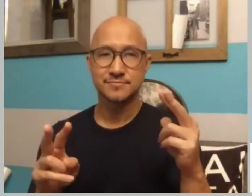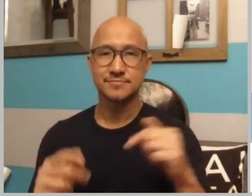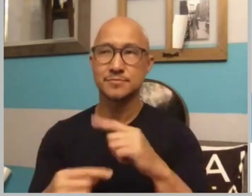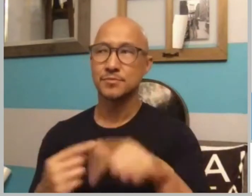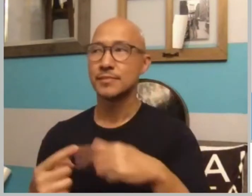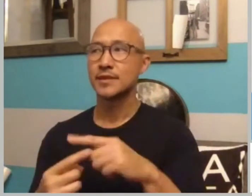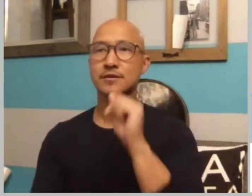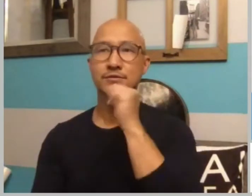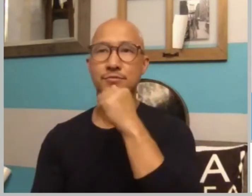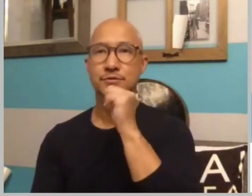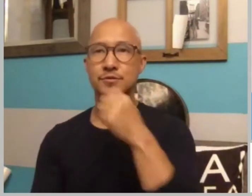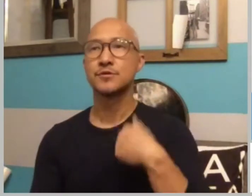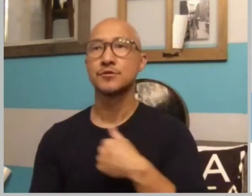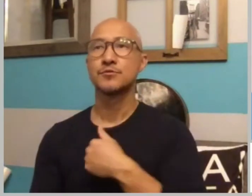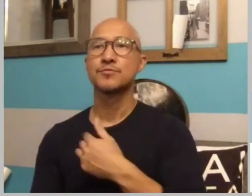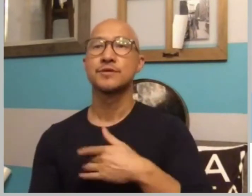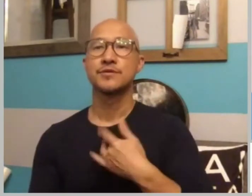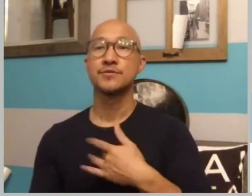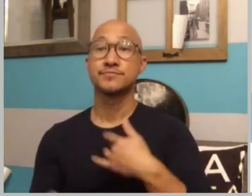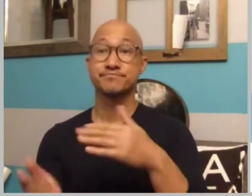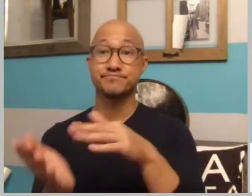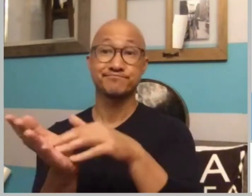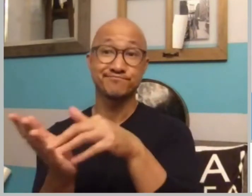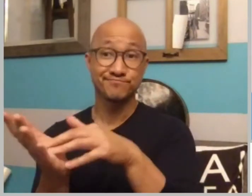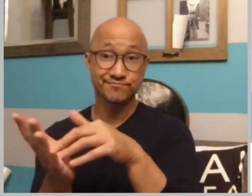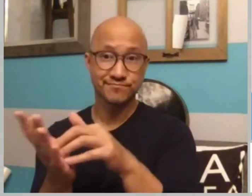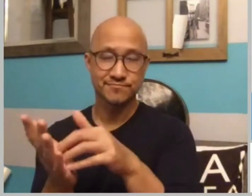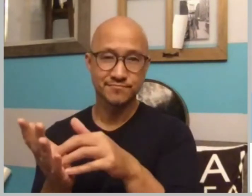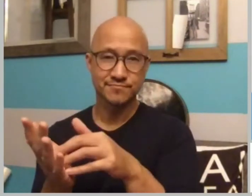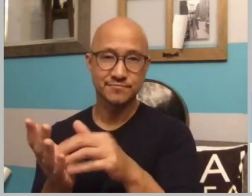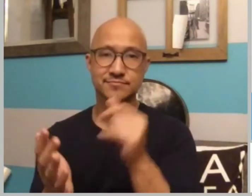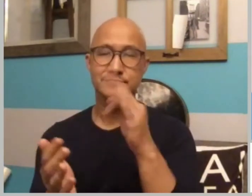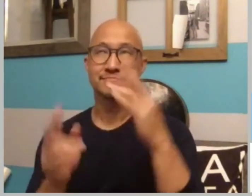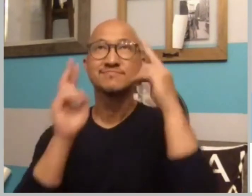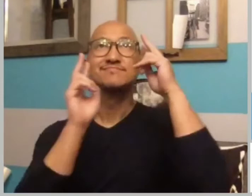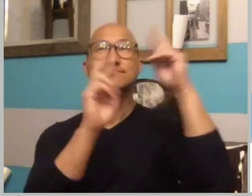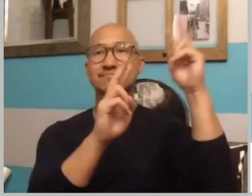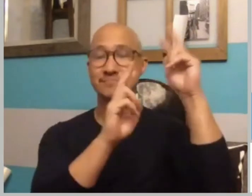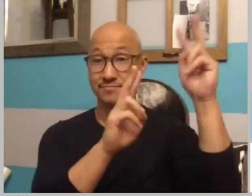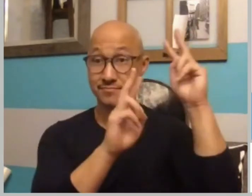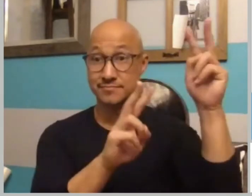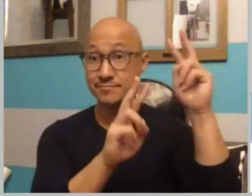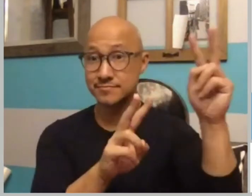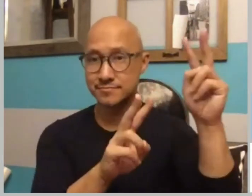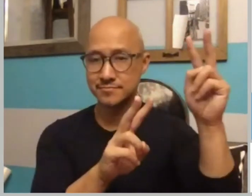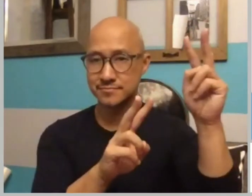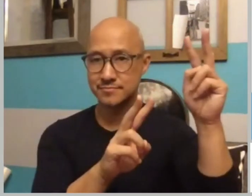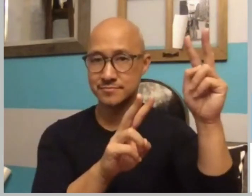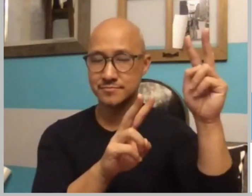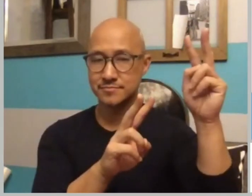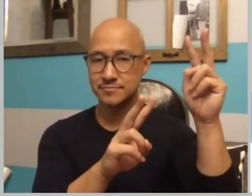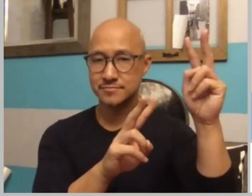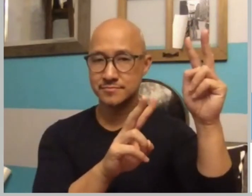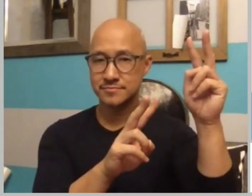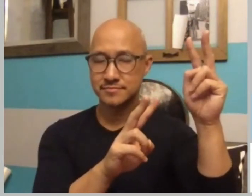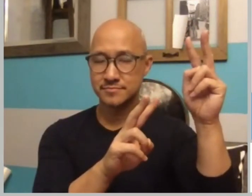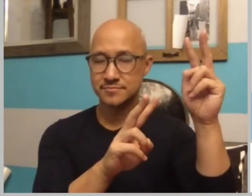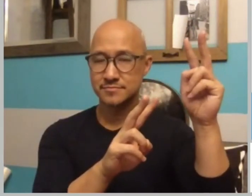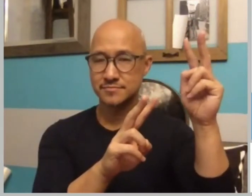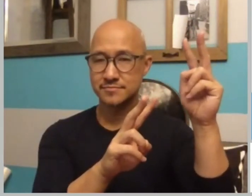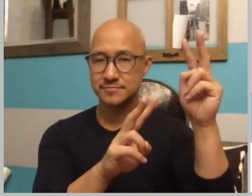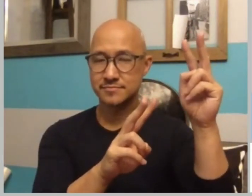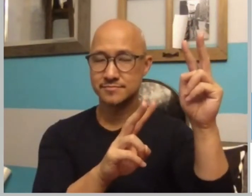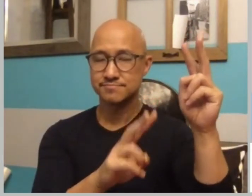what, we're more susceptible to prey. But when we fix our eyes on Jesus, right, even in the midst of the storm, we fix our eyes on Jesus, you know